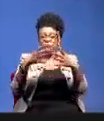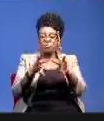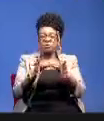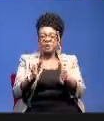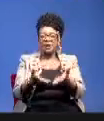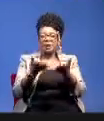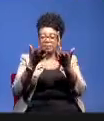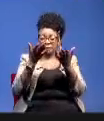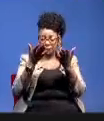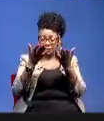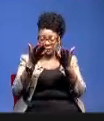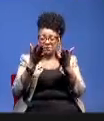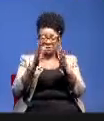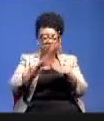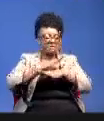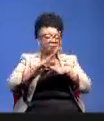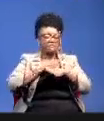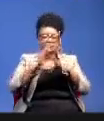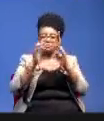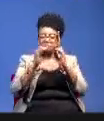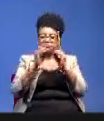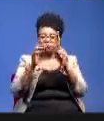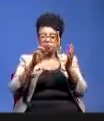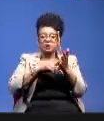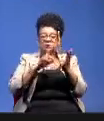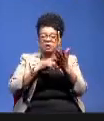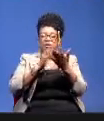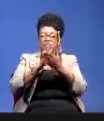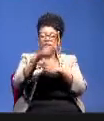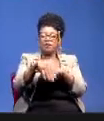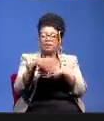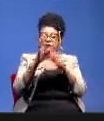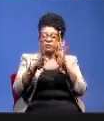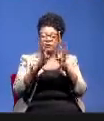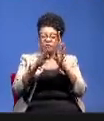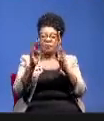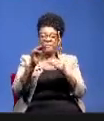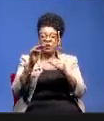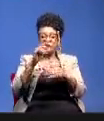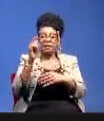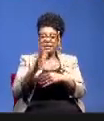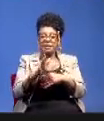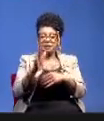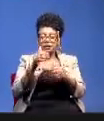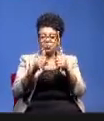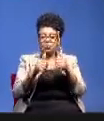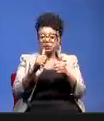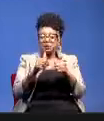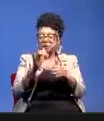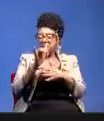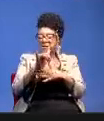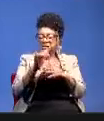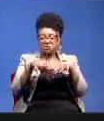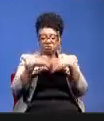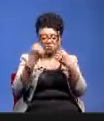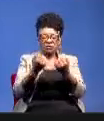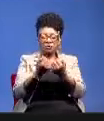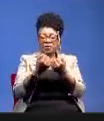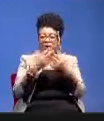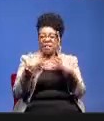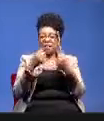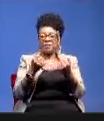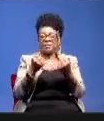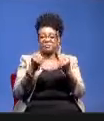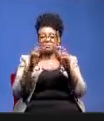promoters is not enough in registering over 44 million Kenyans who are still not in the social health authority bracket.